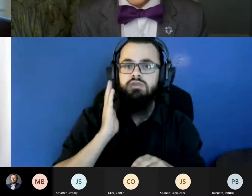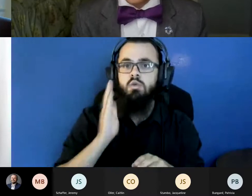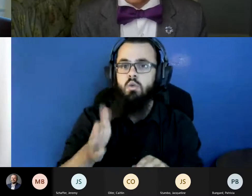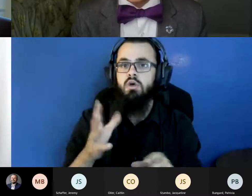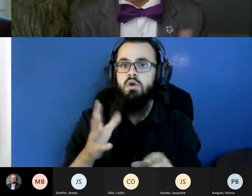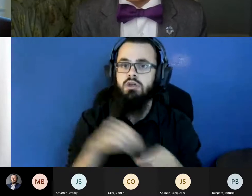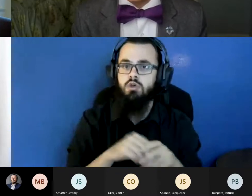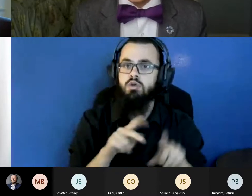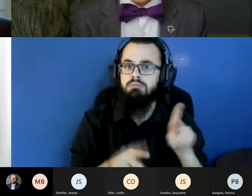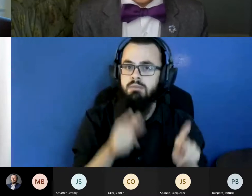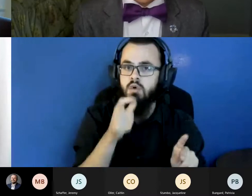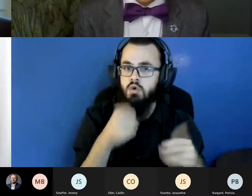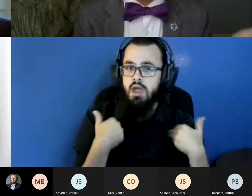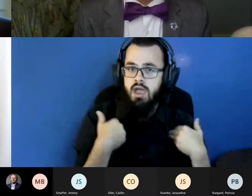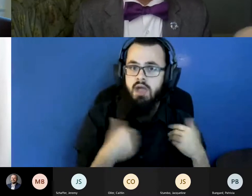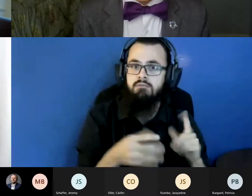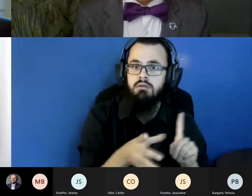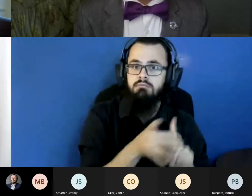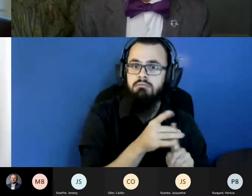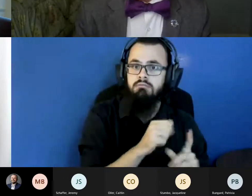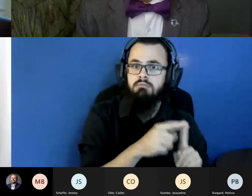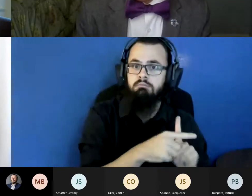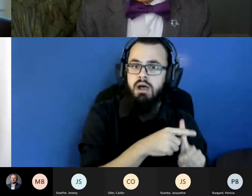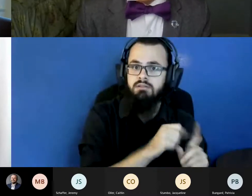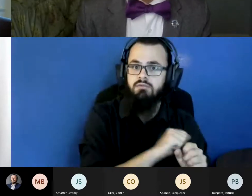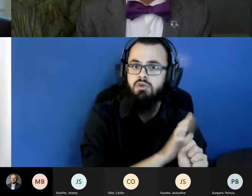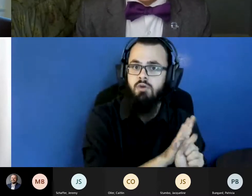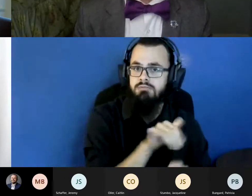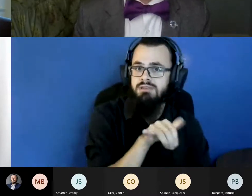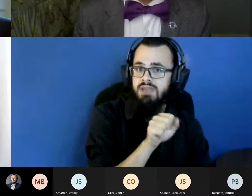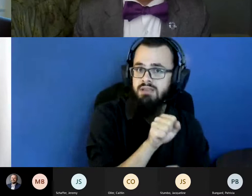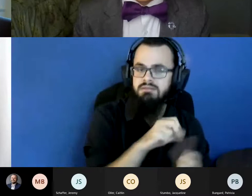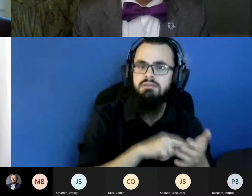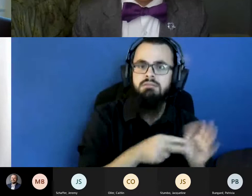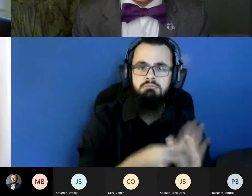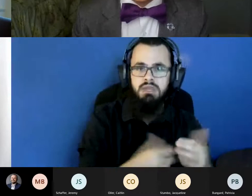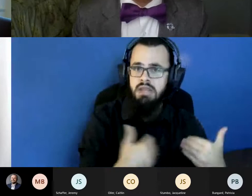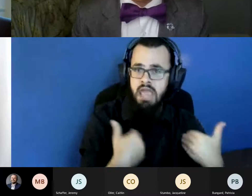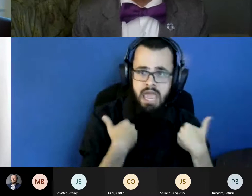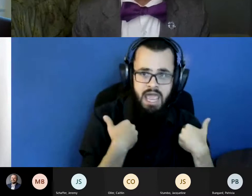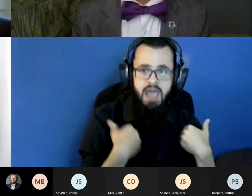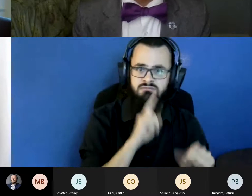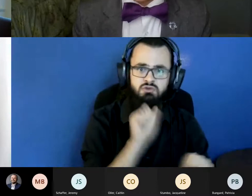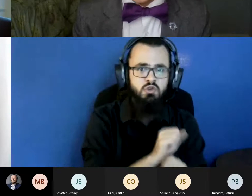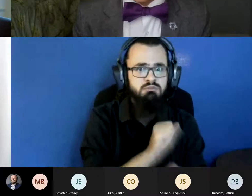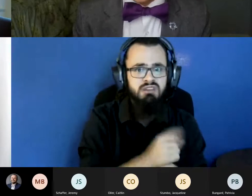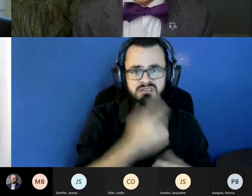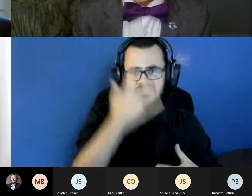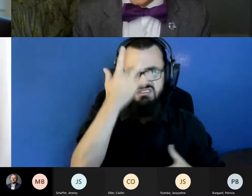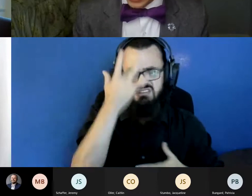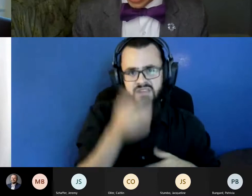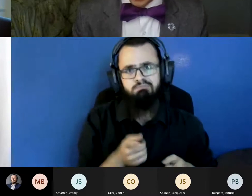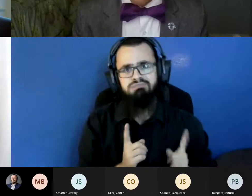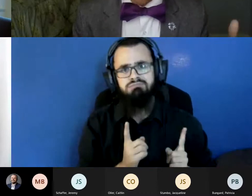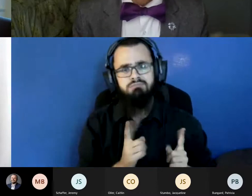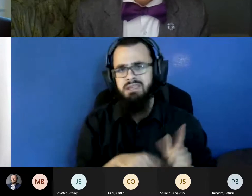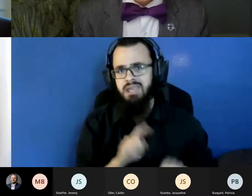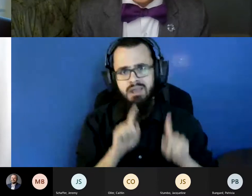COVID positive, which may mean that they are physically ill, right, symptomatic and unable to engage in even virtual